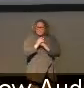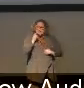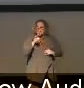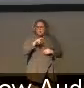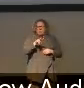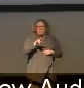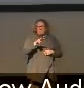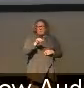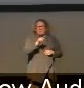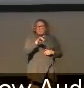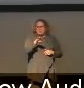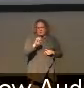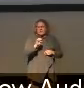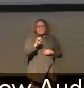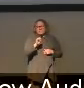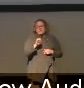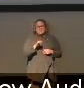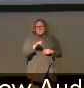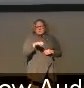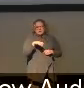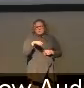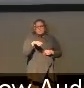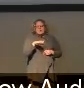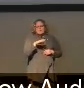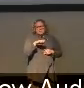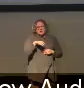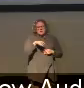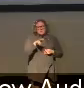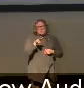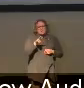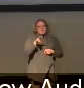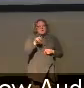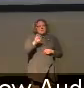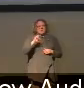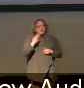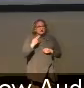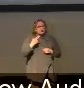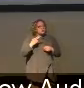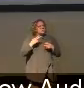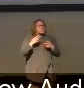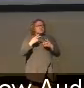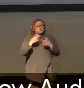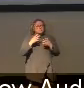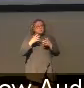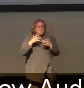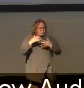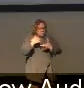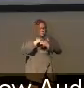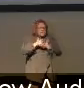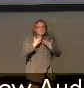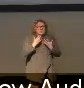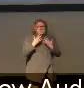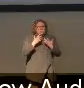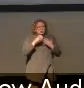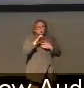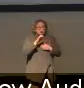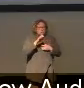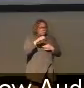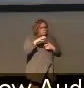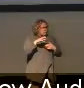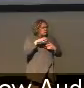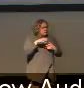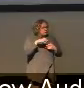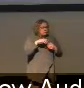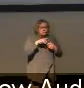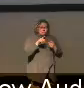RICU. Together, we developed a mixed model of care, adult and pediatrics, critical and non-critical, all